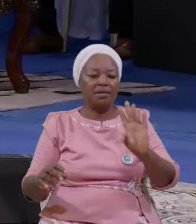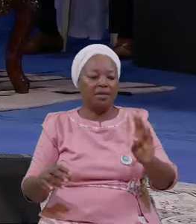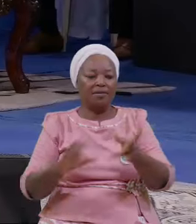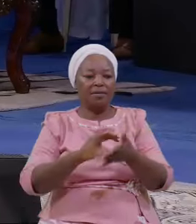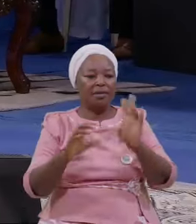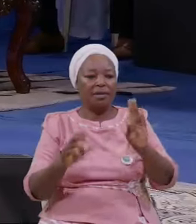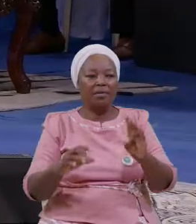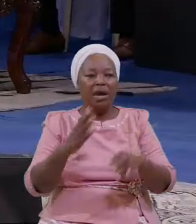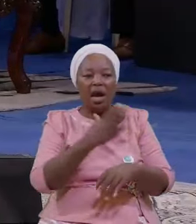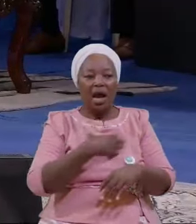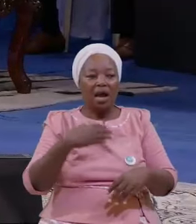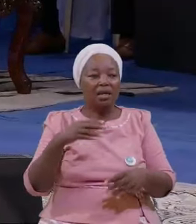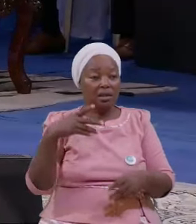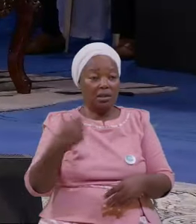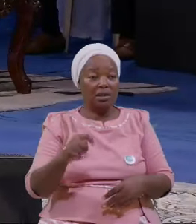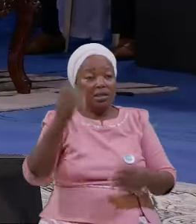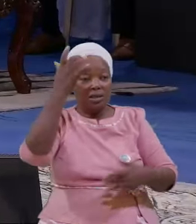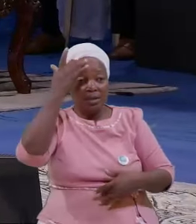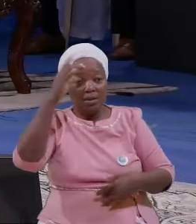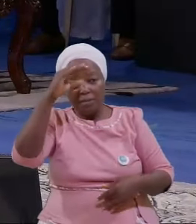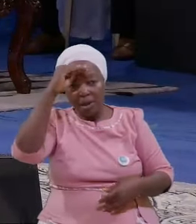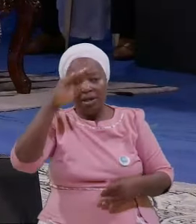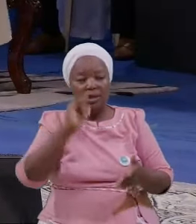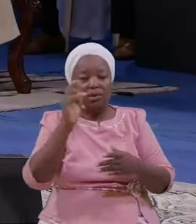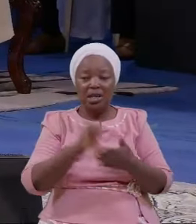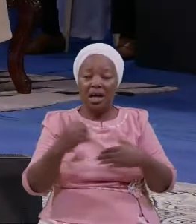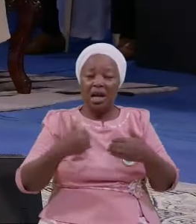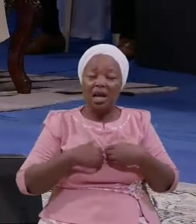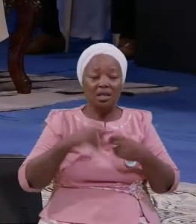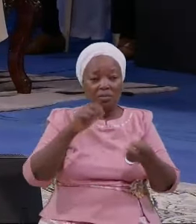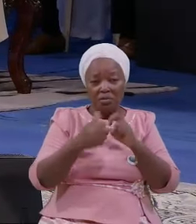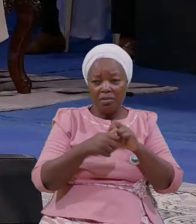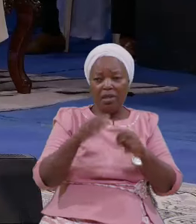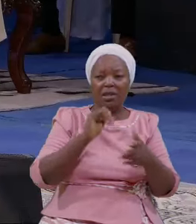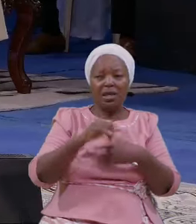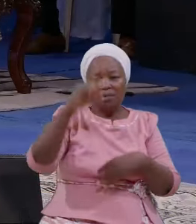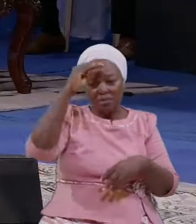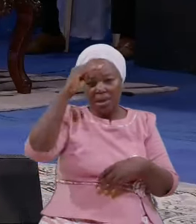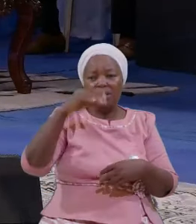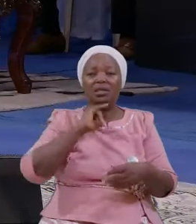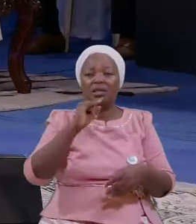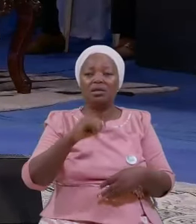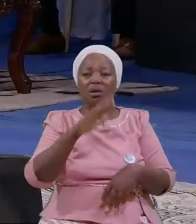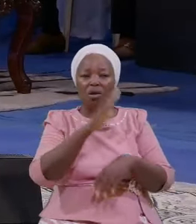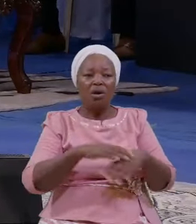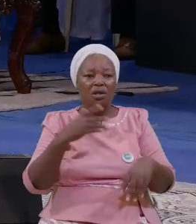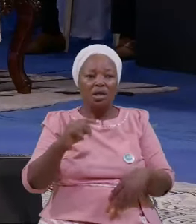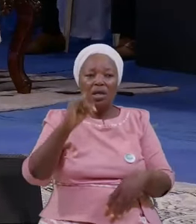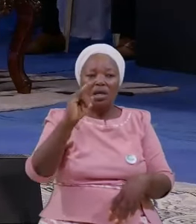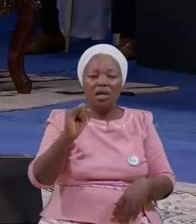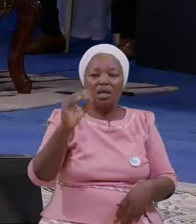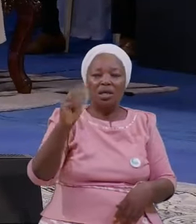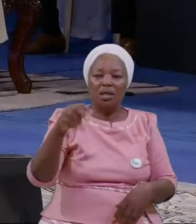man, the one that had infirmity, is called the impotent man, the paralyzed man,